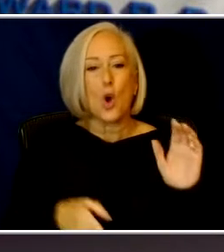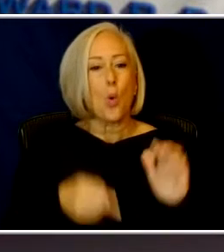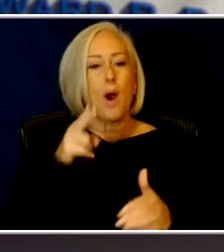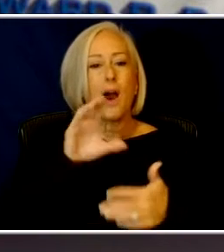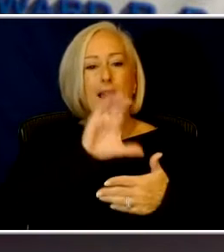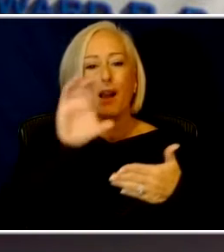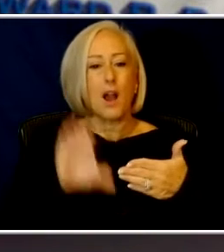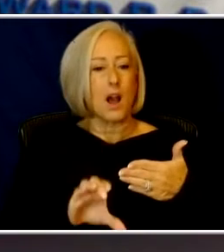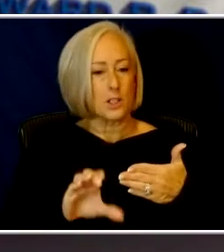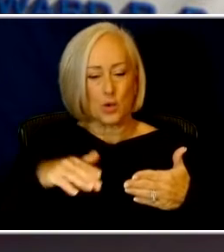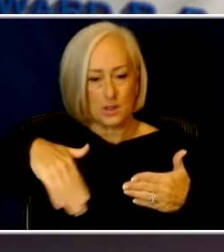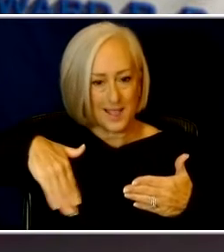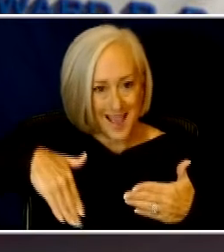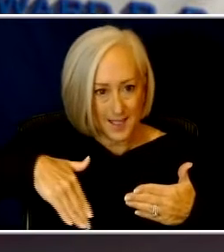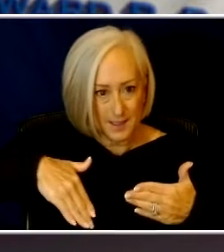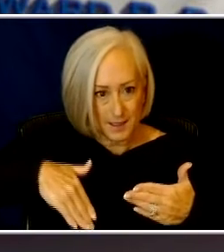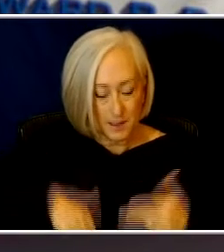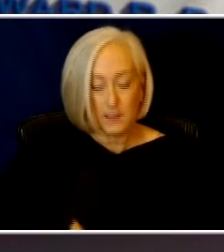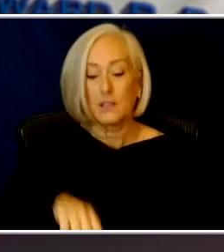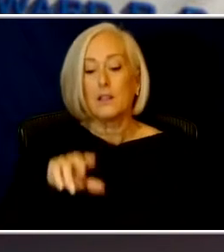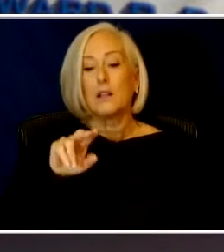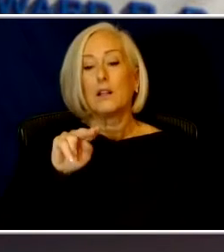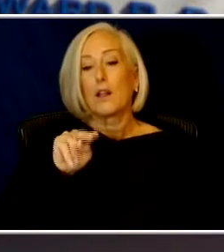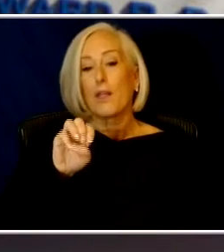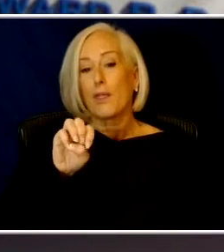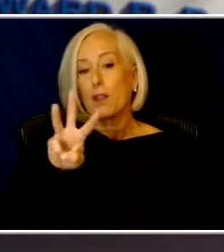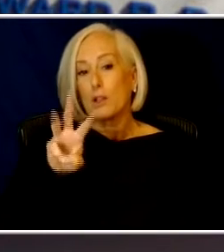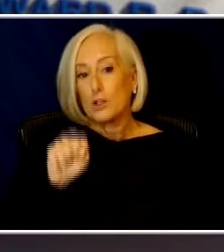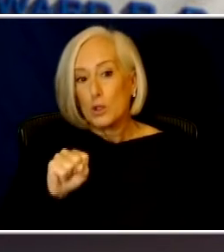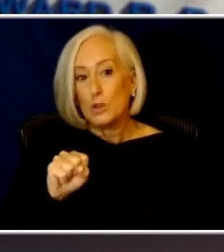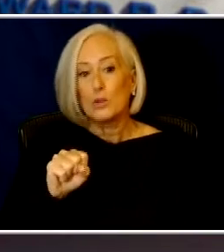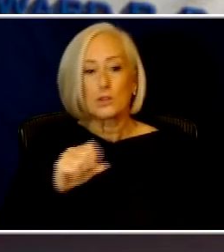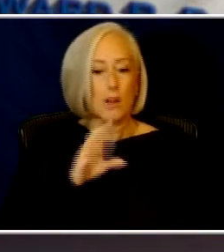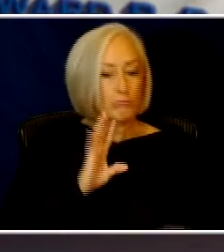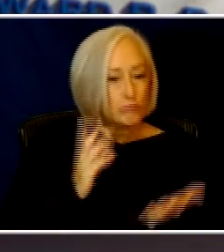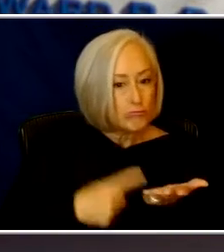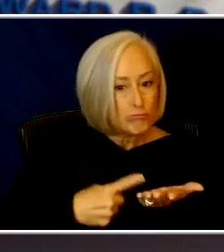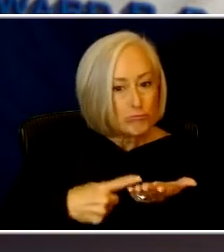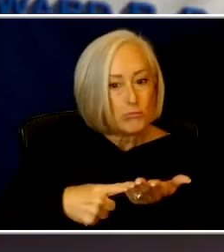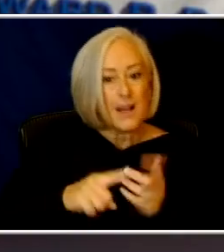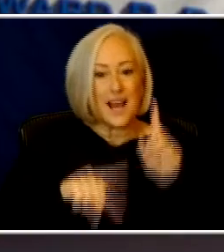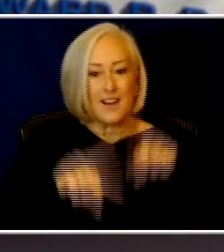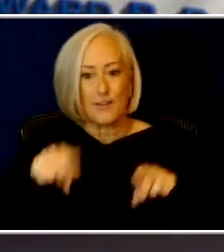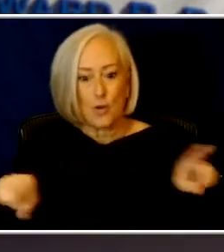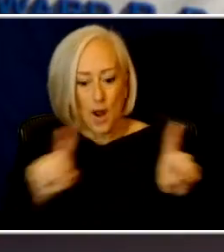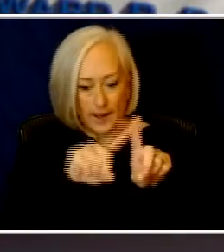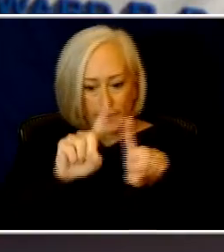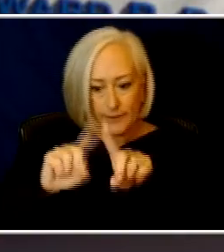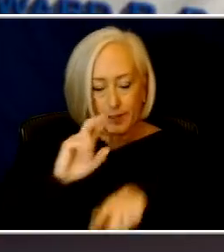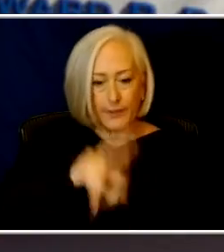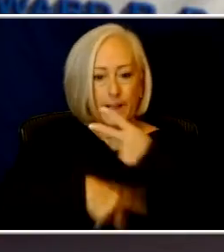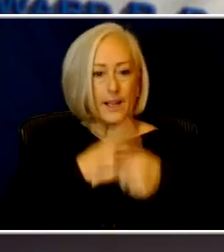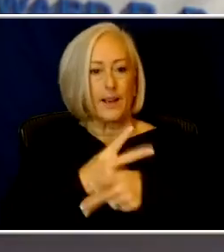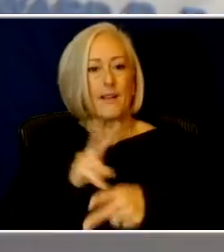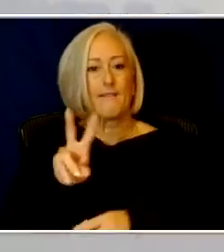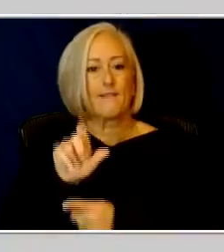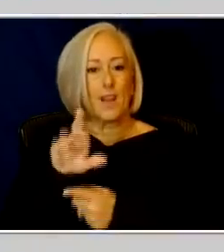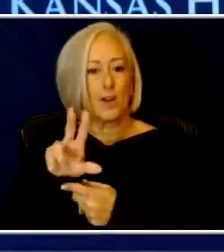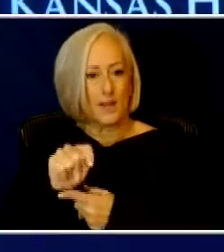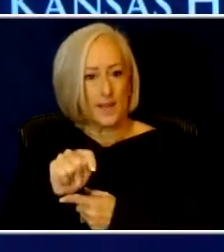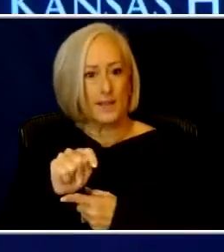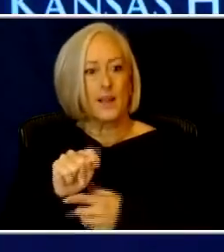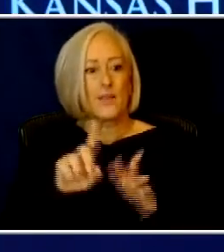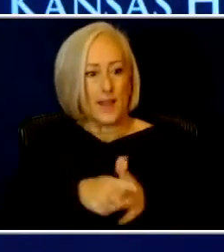the news media and the CDC are now talking about a swarm of variants, meaning lots of different variants that could fuel a surge. We're already seeing a